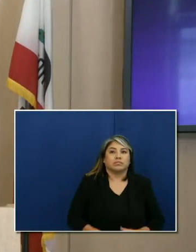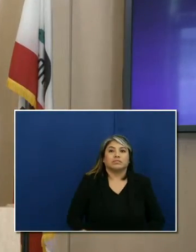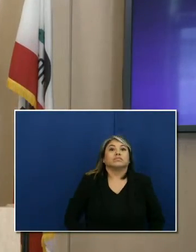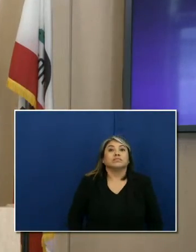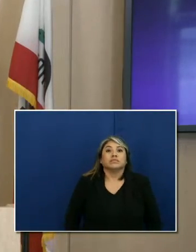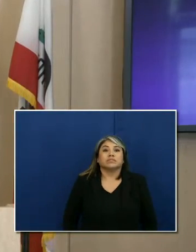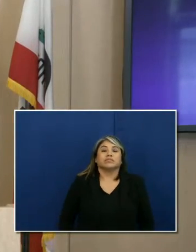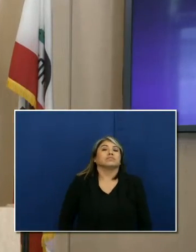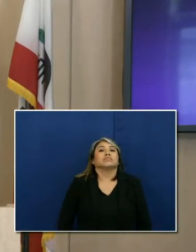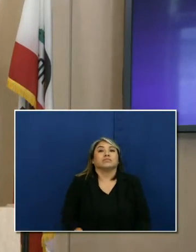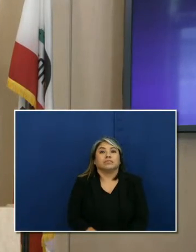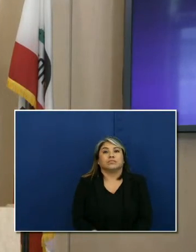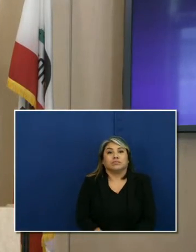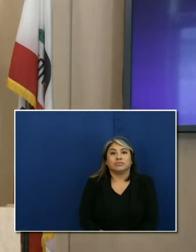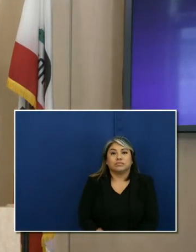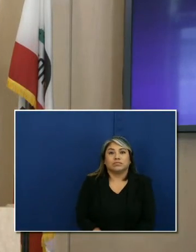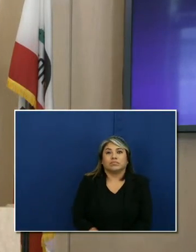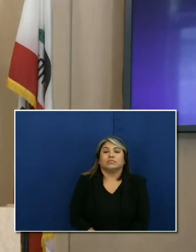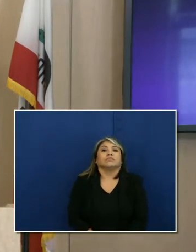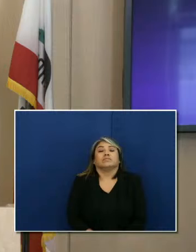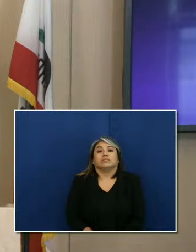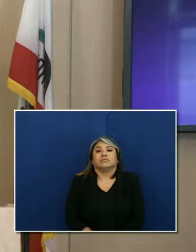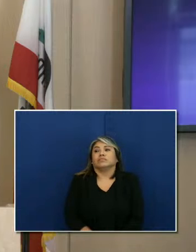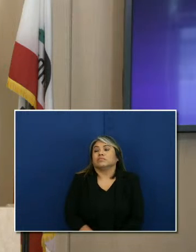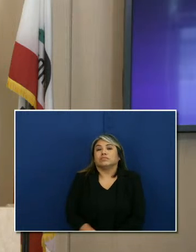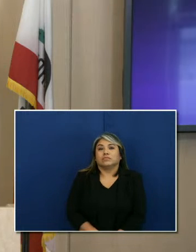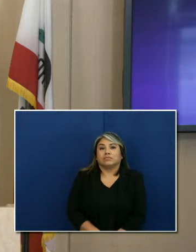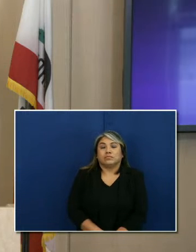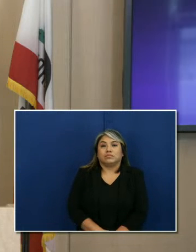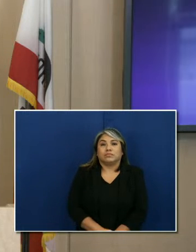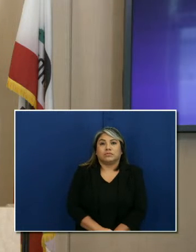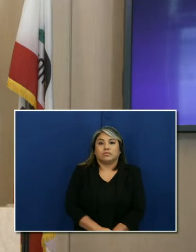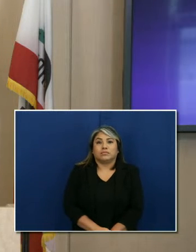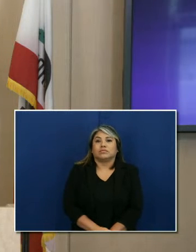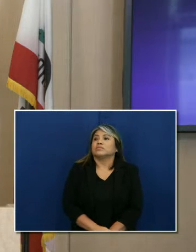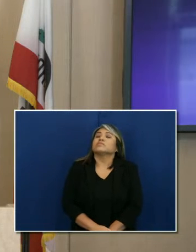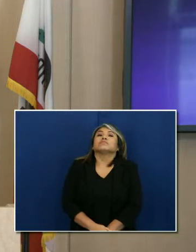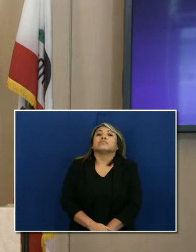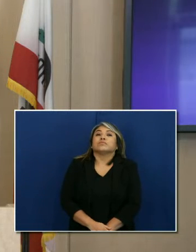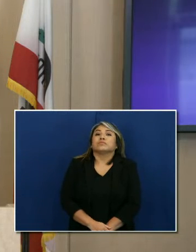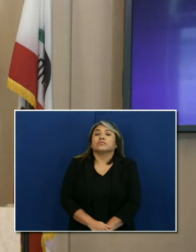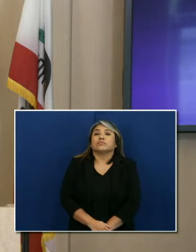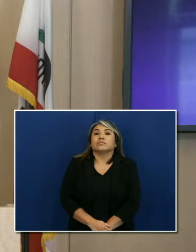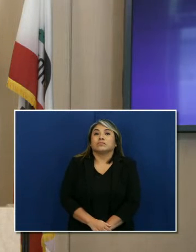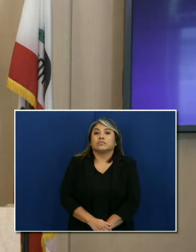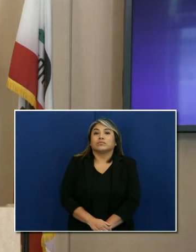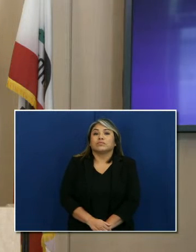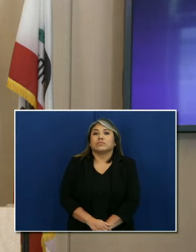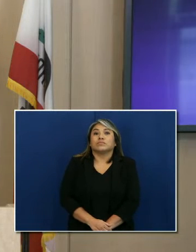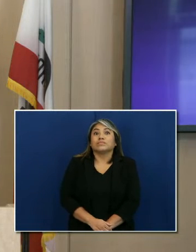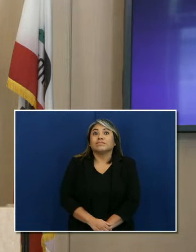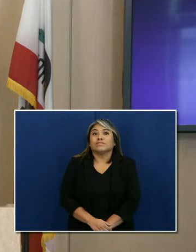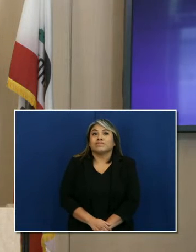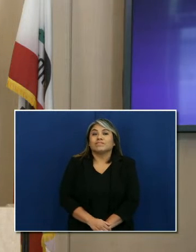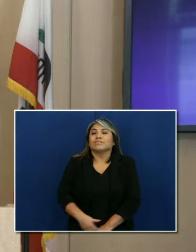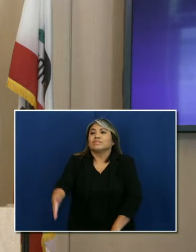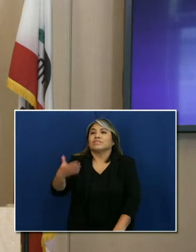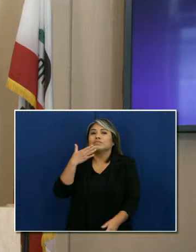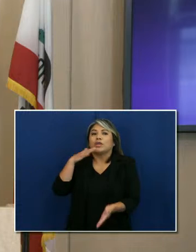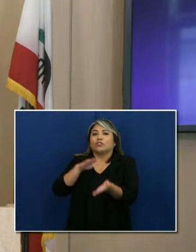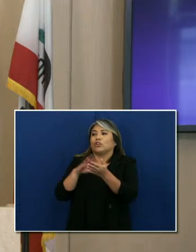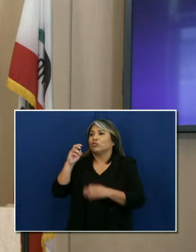Thank you, Dr. Wooten. Before we get into the questions, I just wanted to clarify one point that I made in my comments. The South Chula